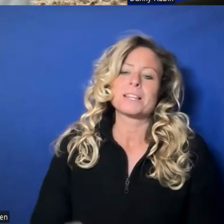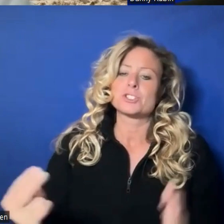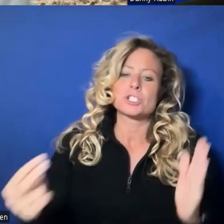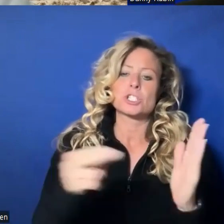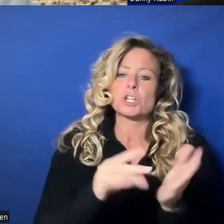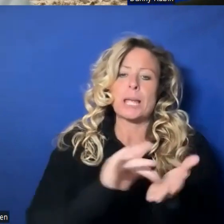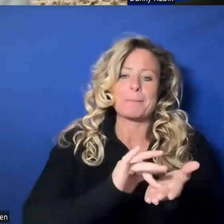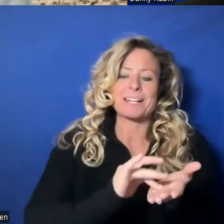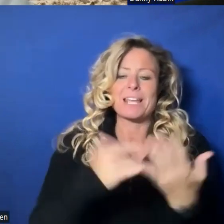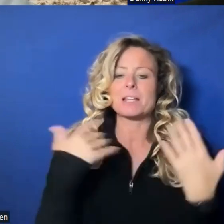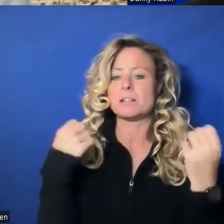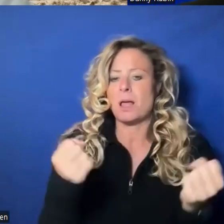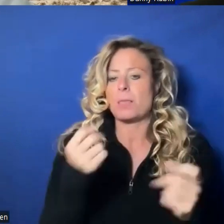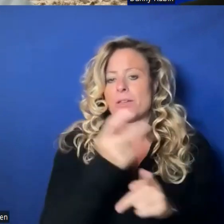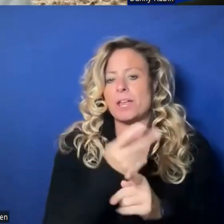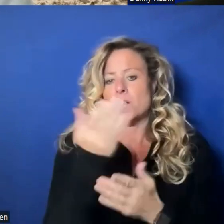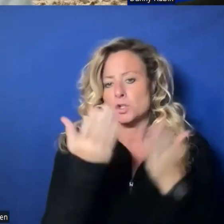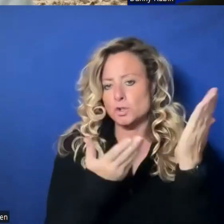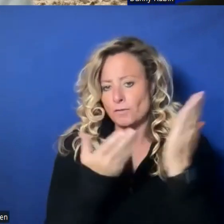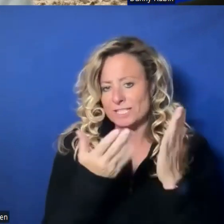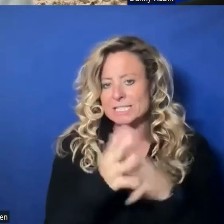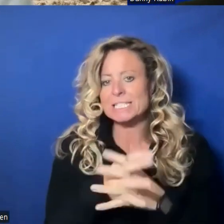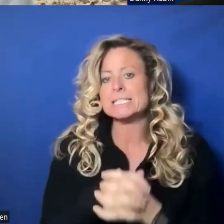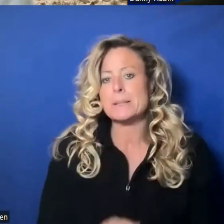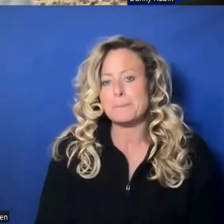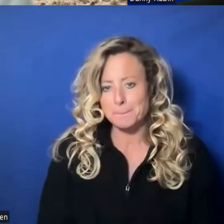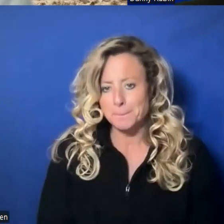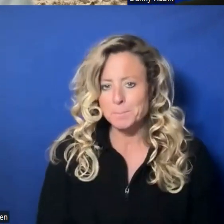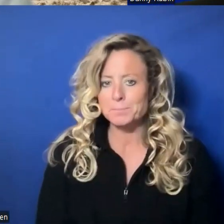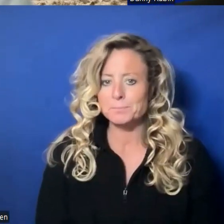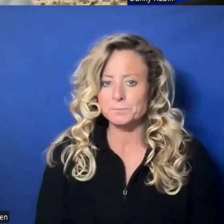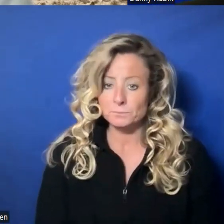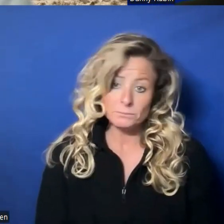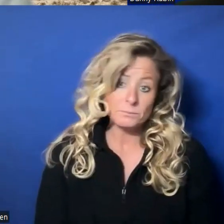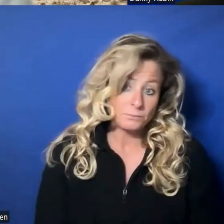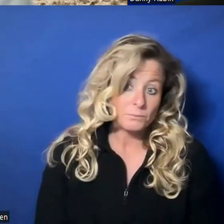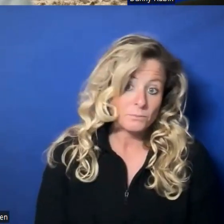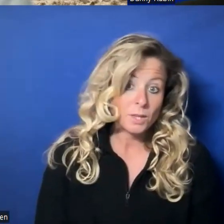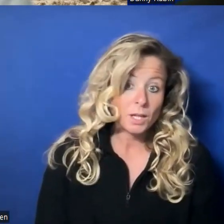about healthcare services. So